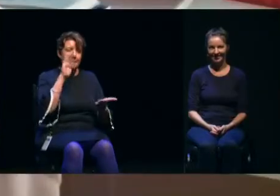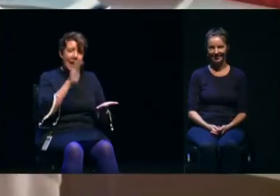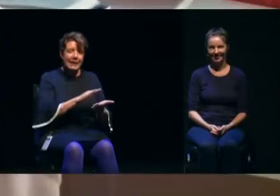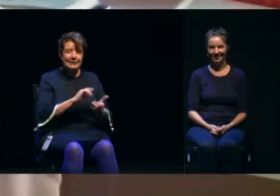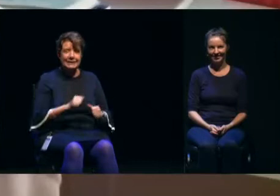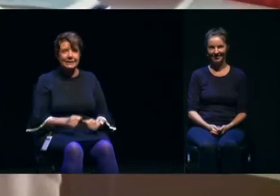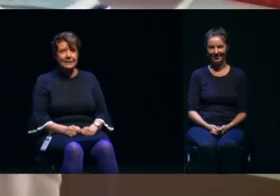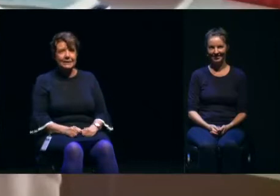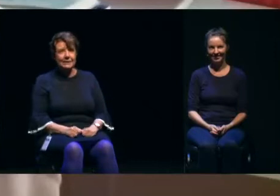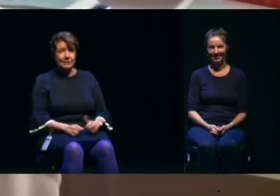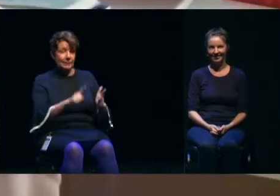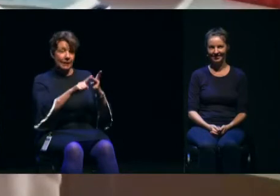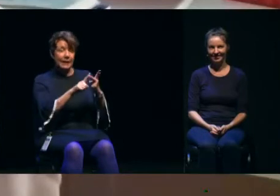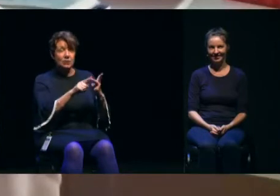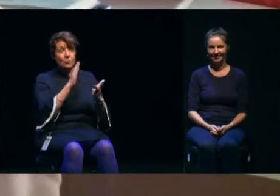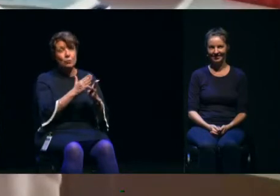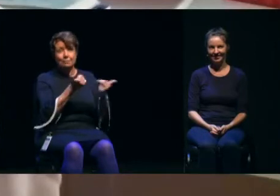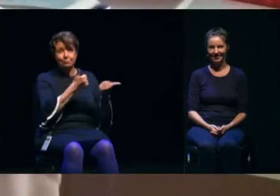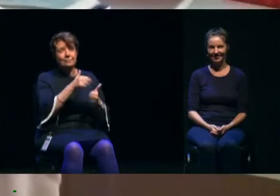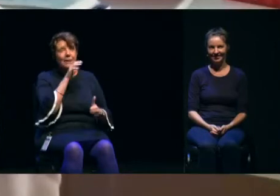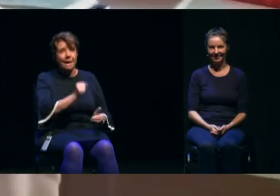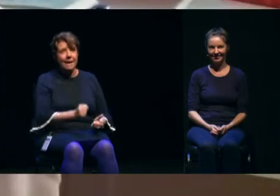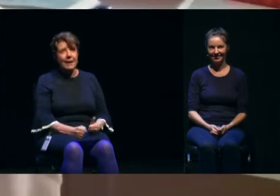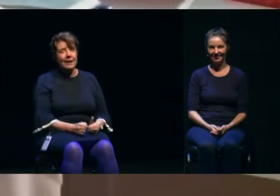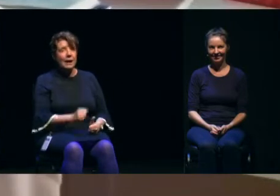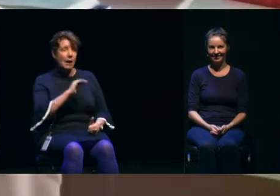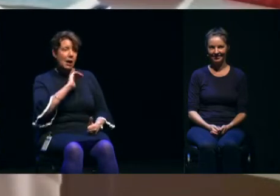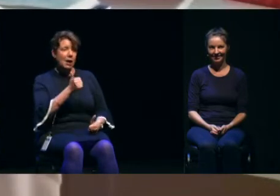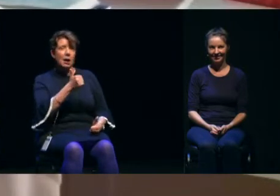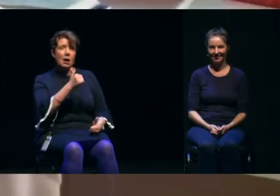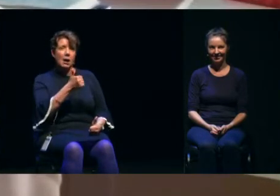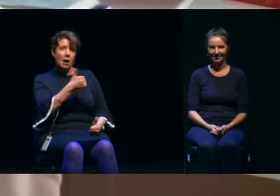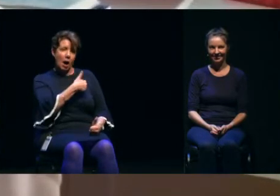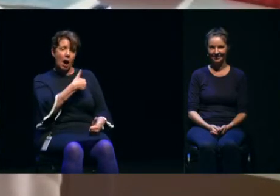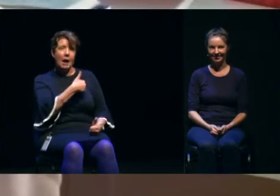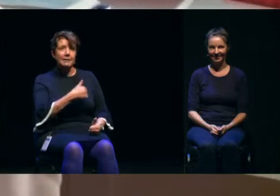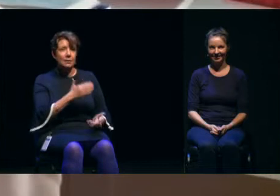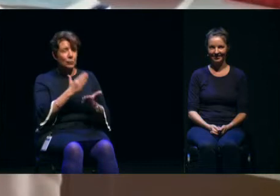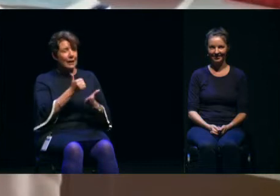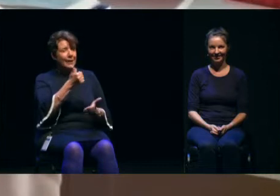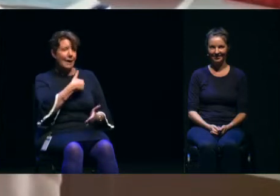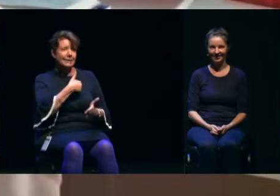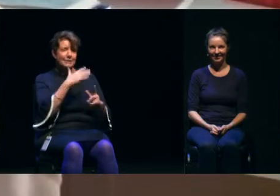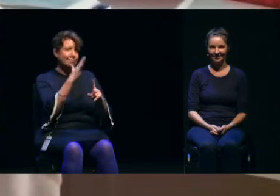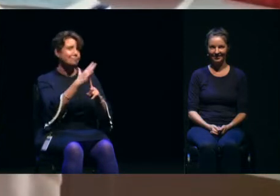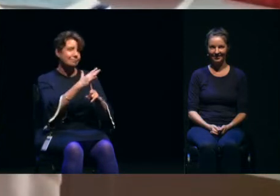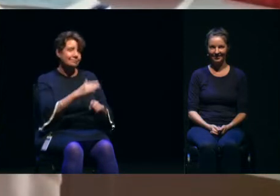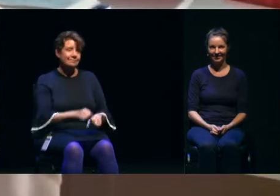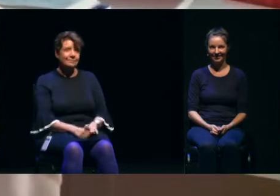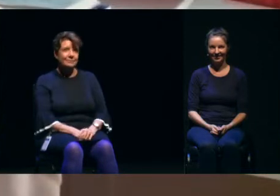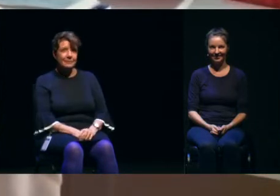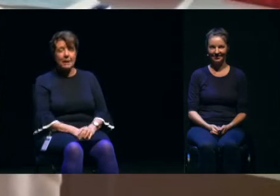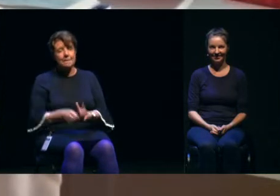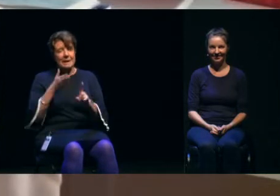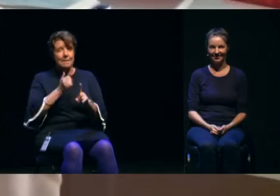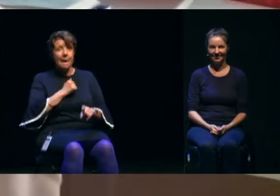He's actually a very decent guy, and he's very kind. Kindness goes a long way, especially at my